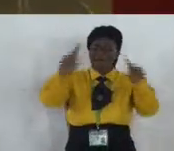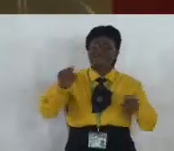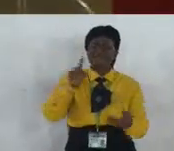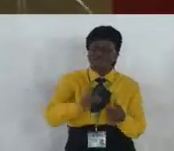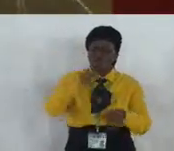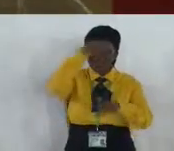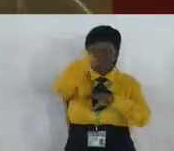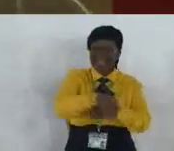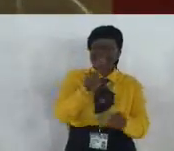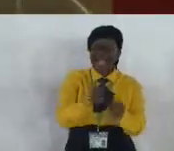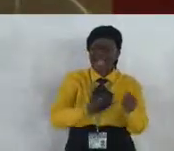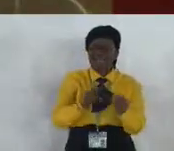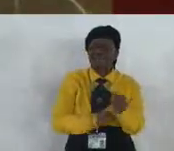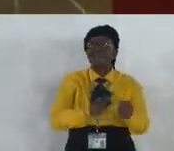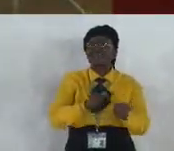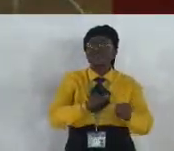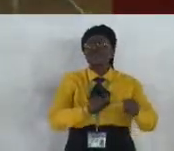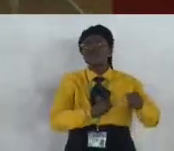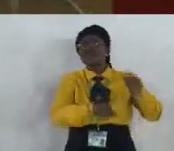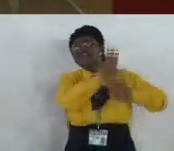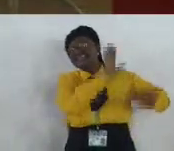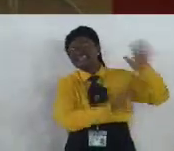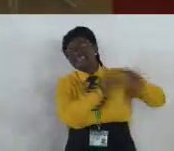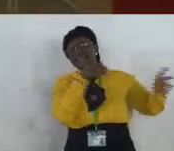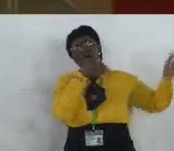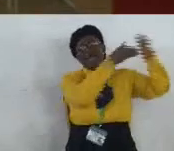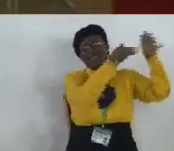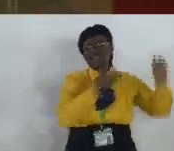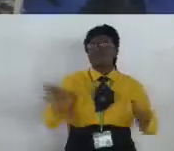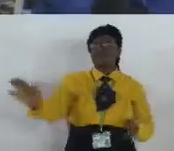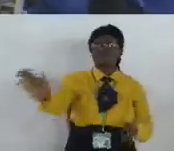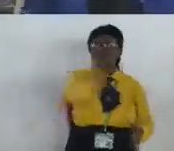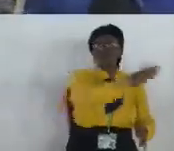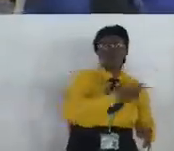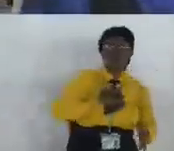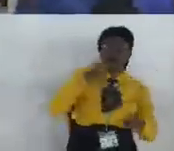siege against your eyes is over.